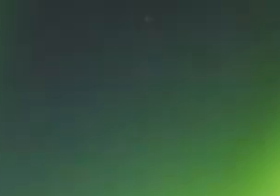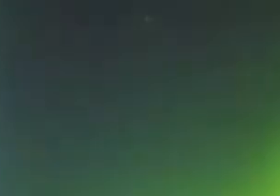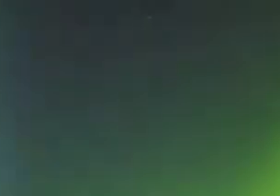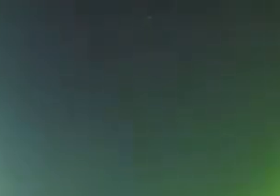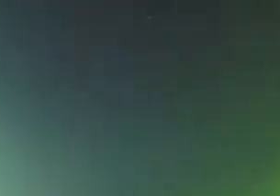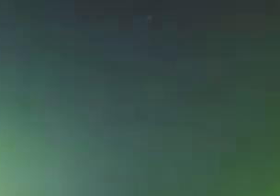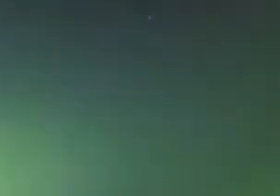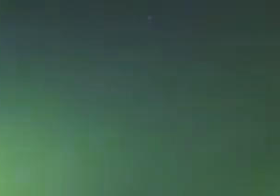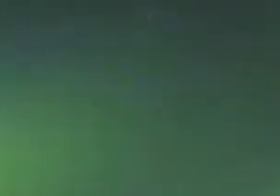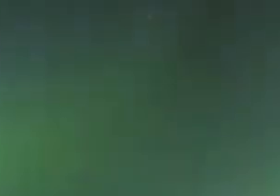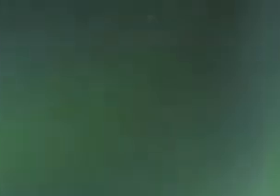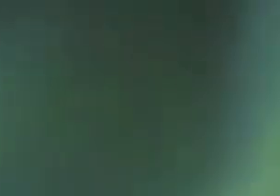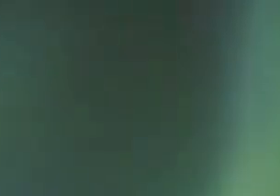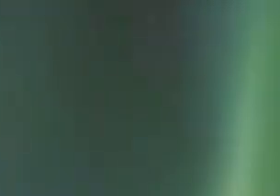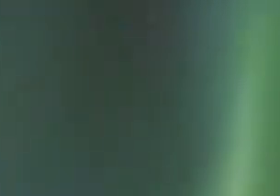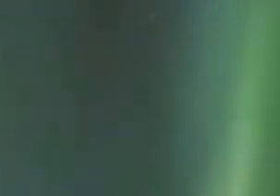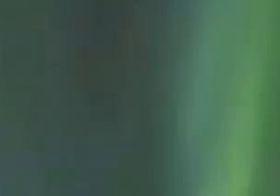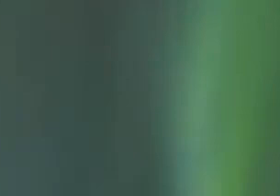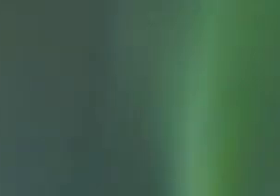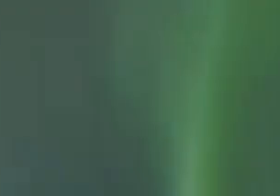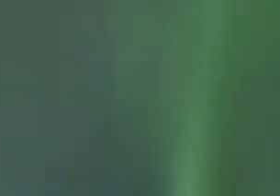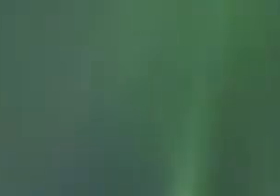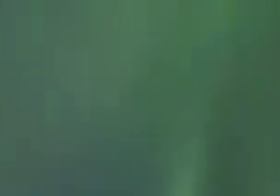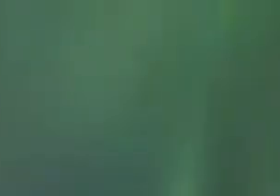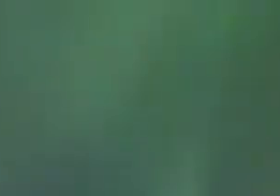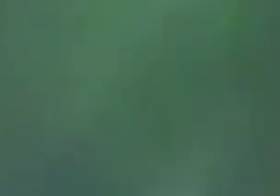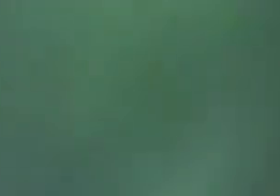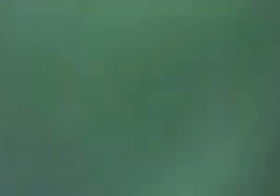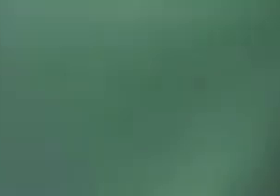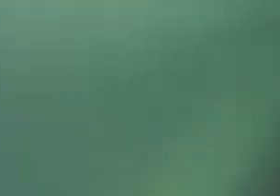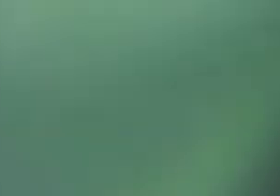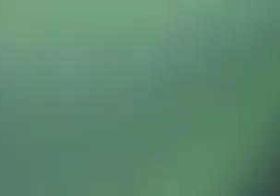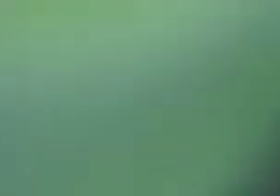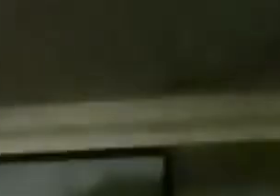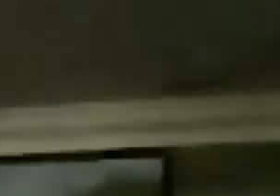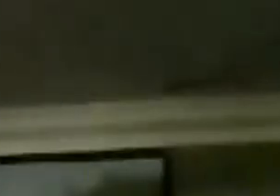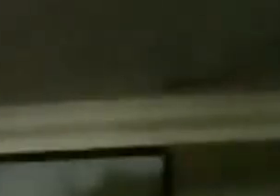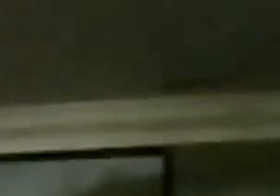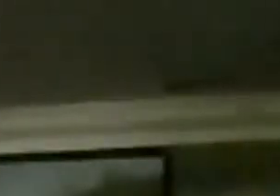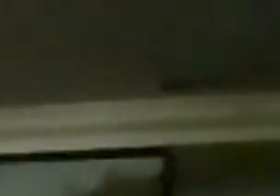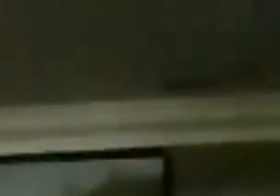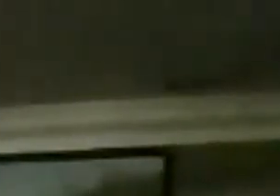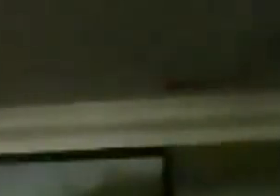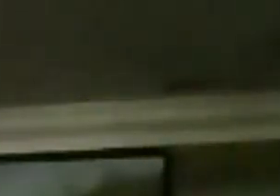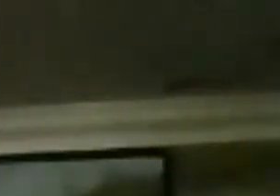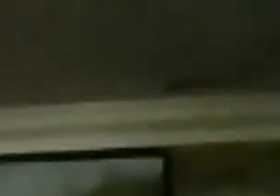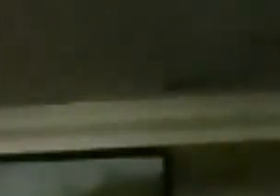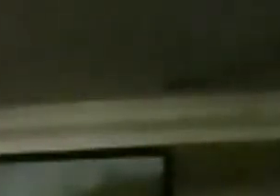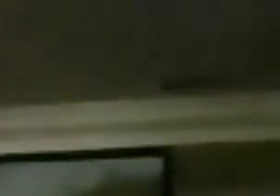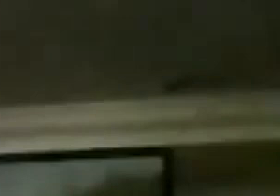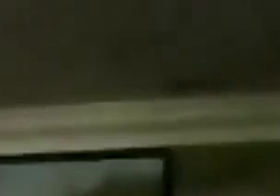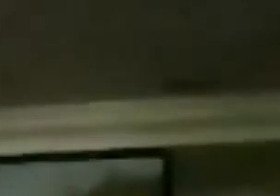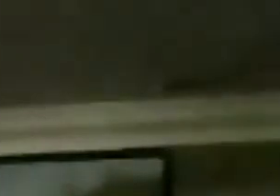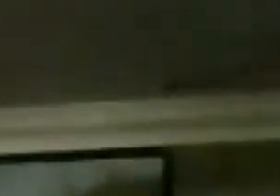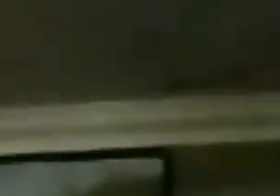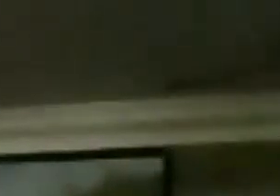turning intra-district transfer and wishing to stay within Twin Rivers? If it's that they can't print out the application,